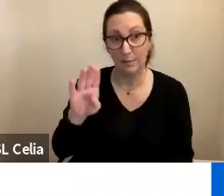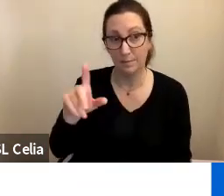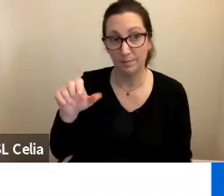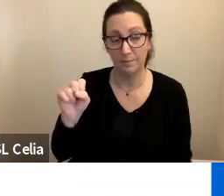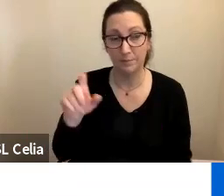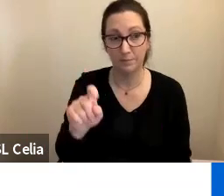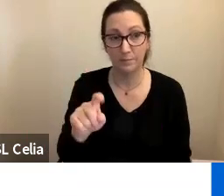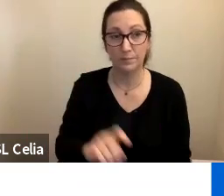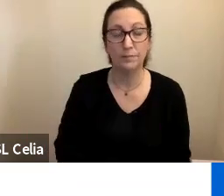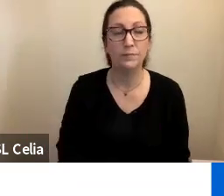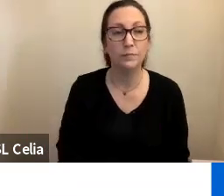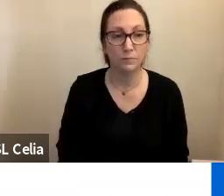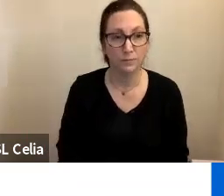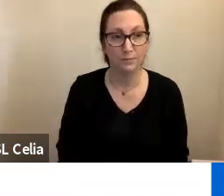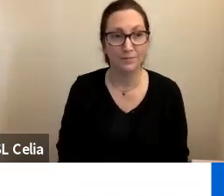Thank you.